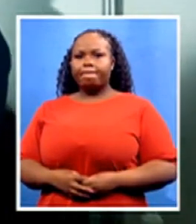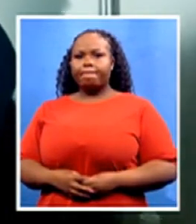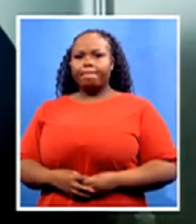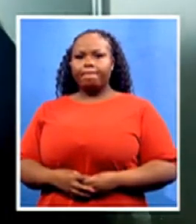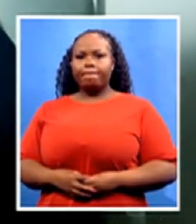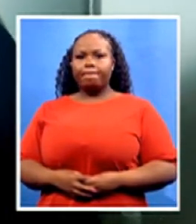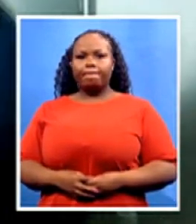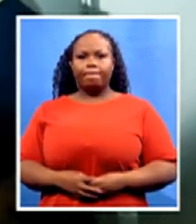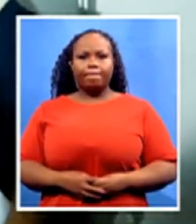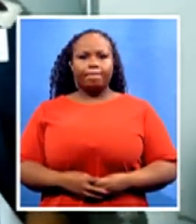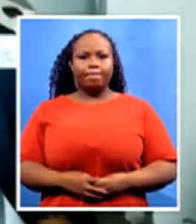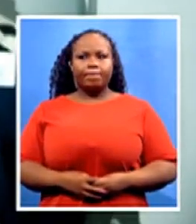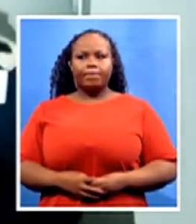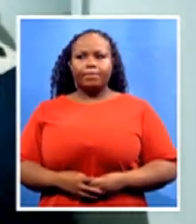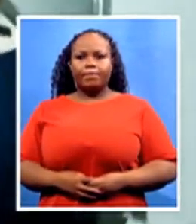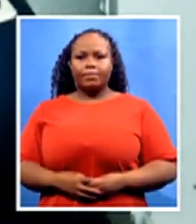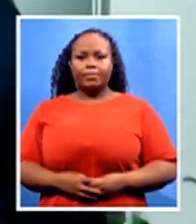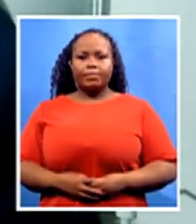Let's just listen in, Desiree.